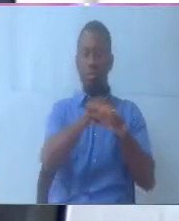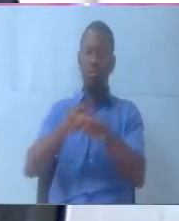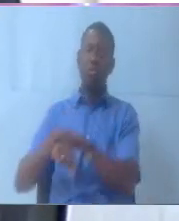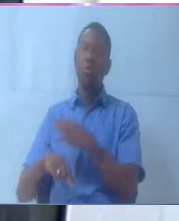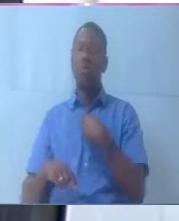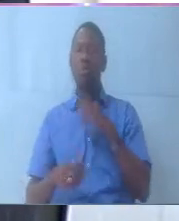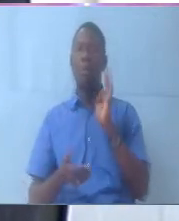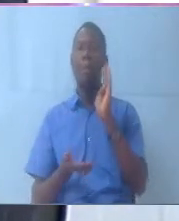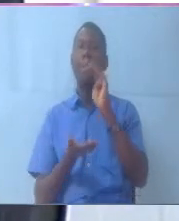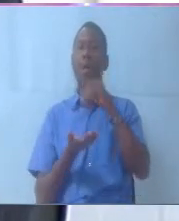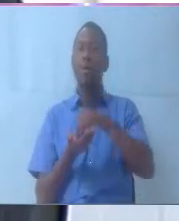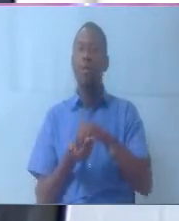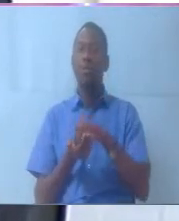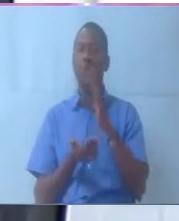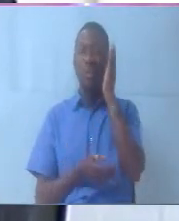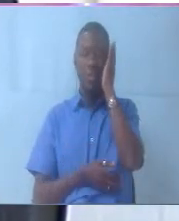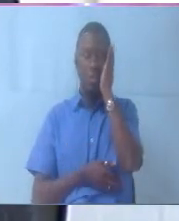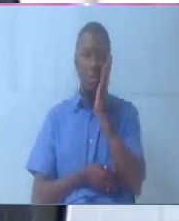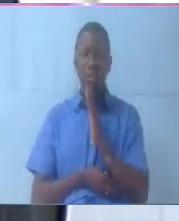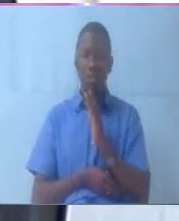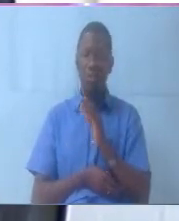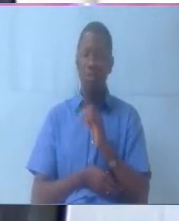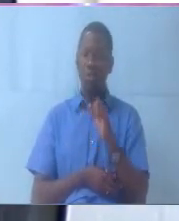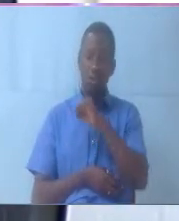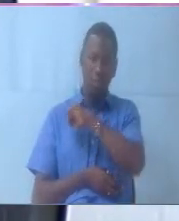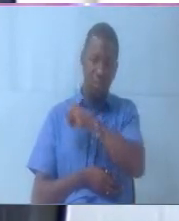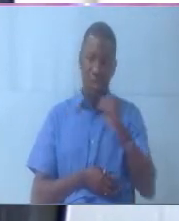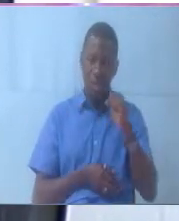I met these police officers who were there. I